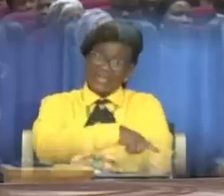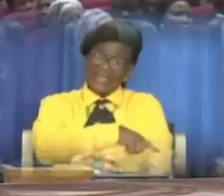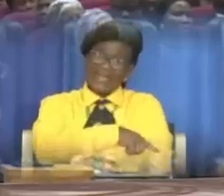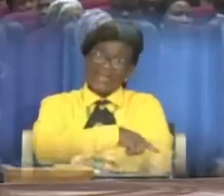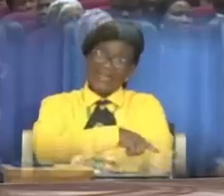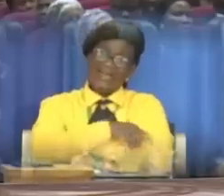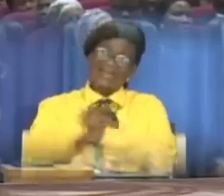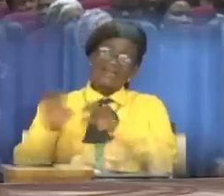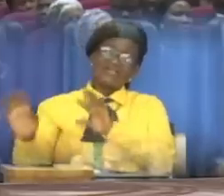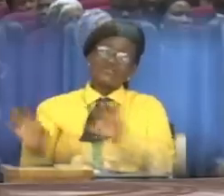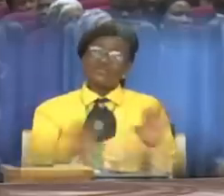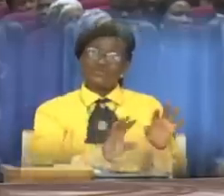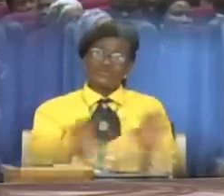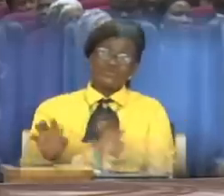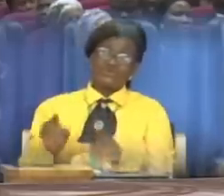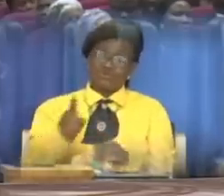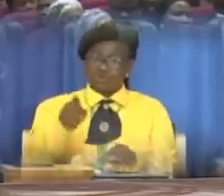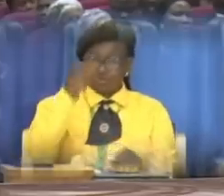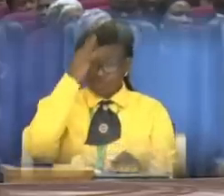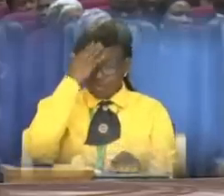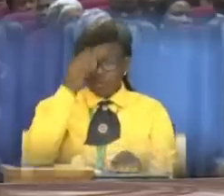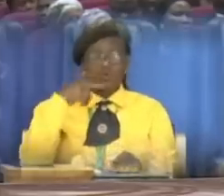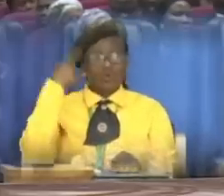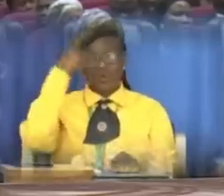Do you know who you are sleeping with?